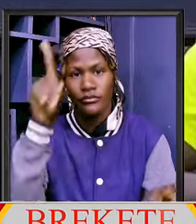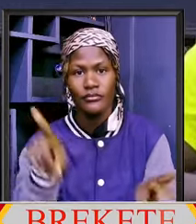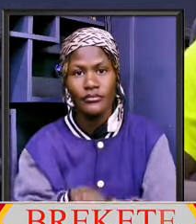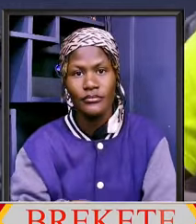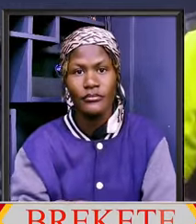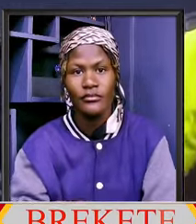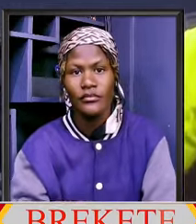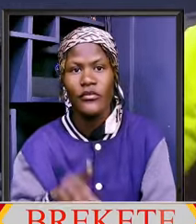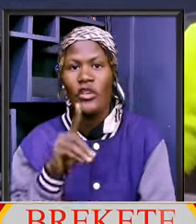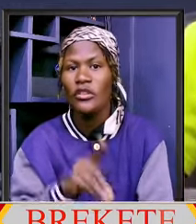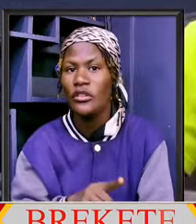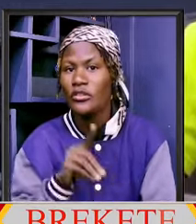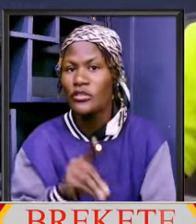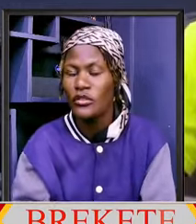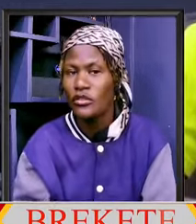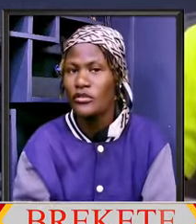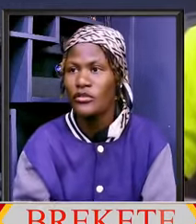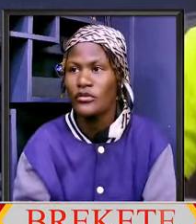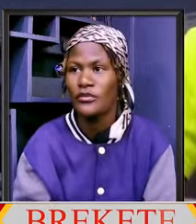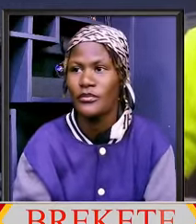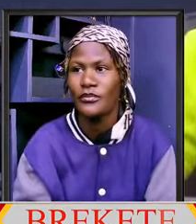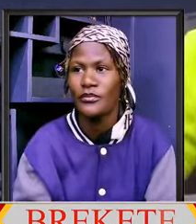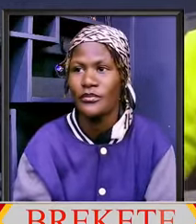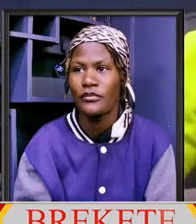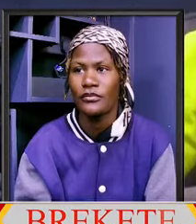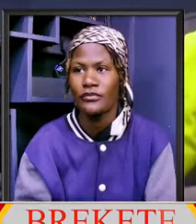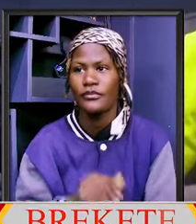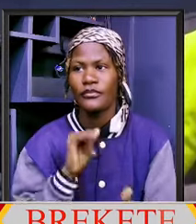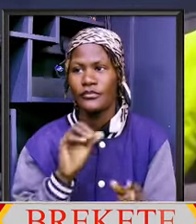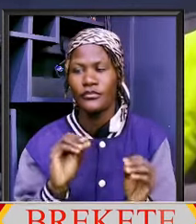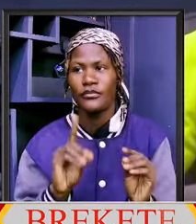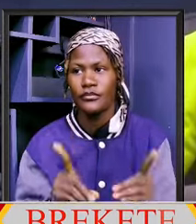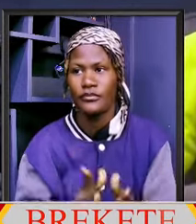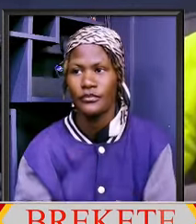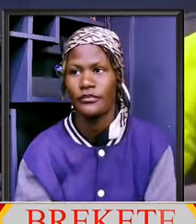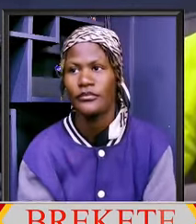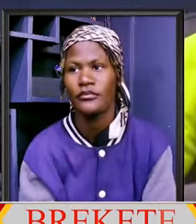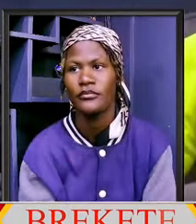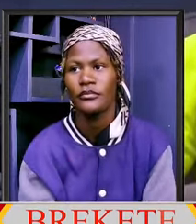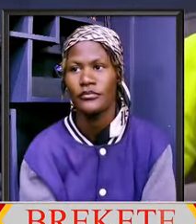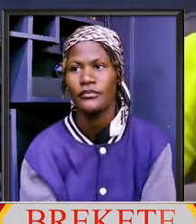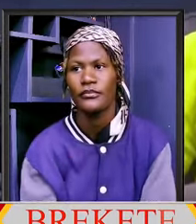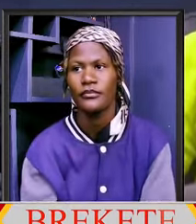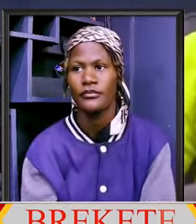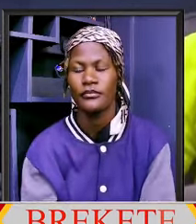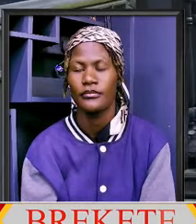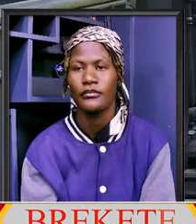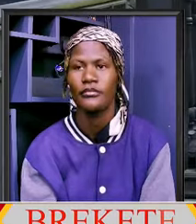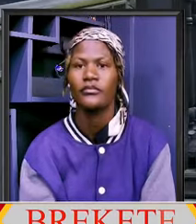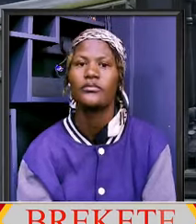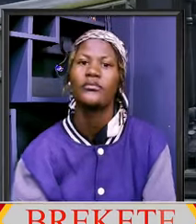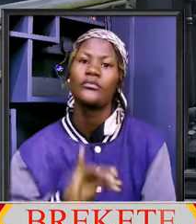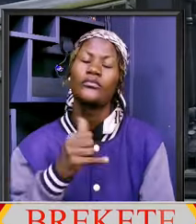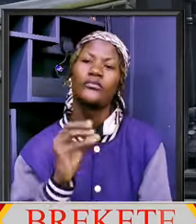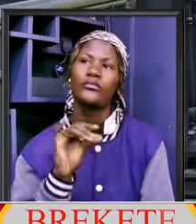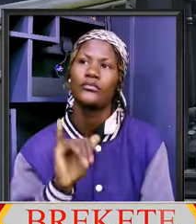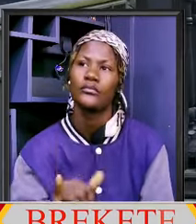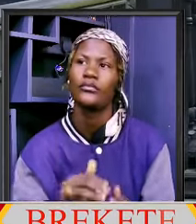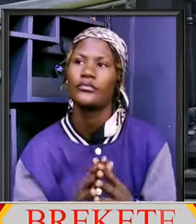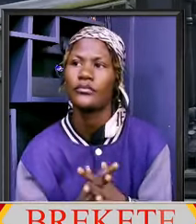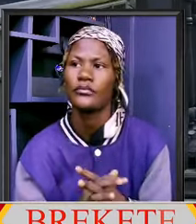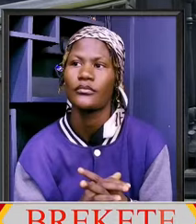my body. Sorry. Mama, you don't do it. Thank you, sir. Hold on, hold on. Thank you, sir. Joy. Yes,